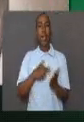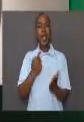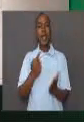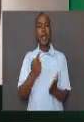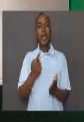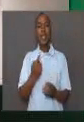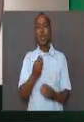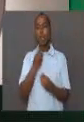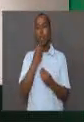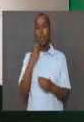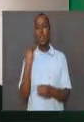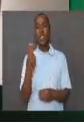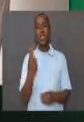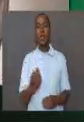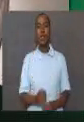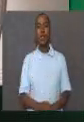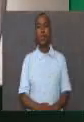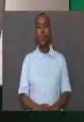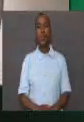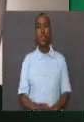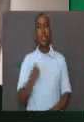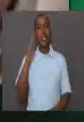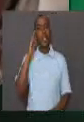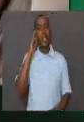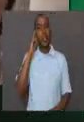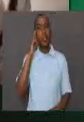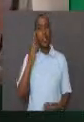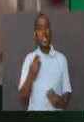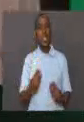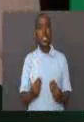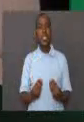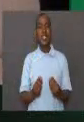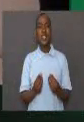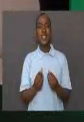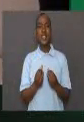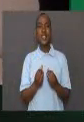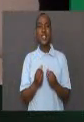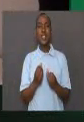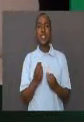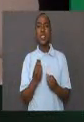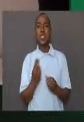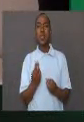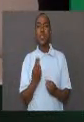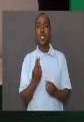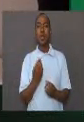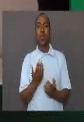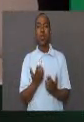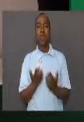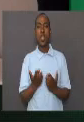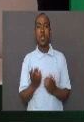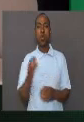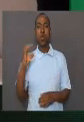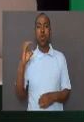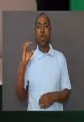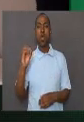food. Remember, yeasts need to be supplied with